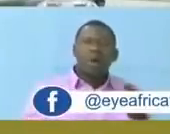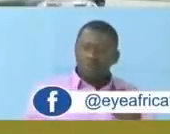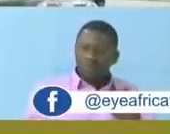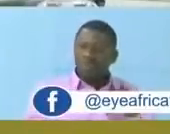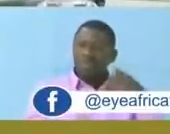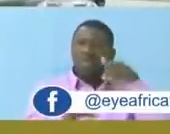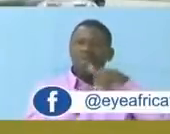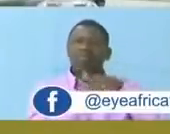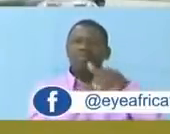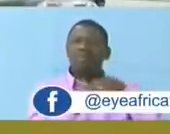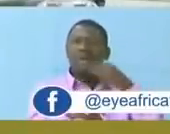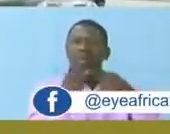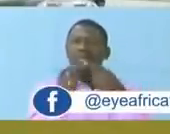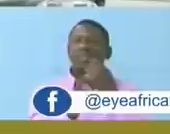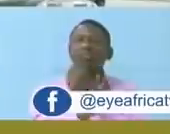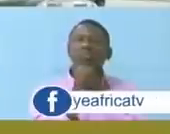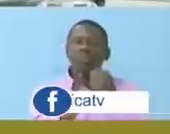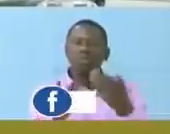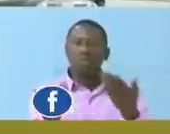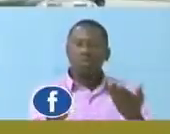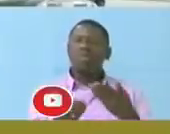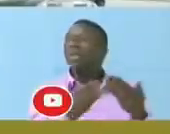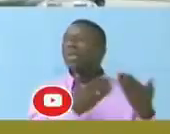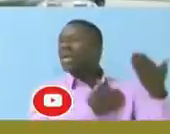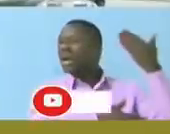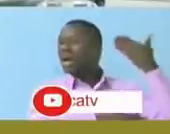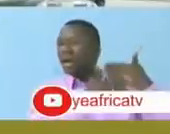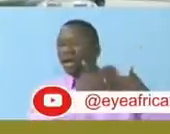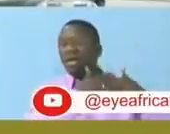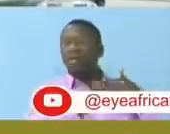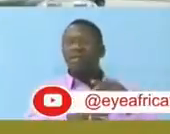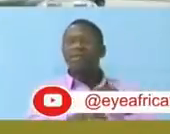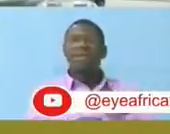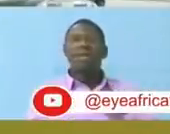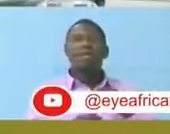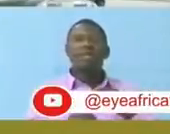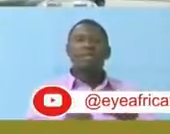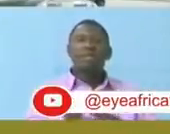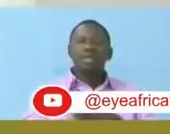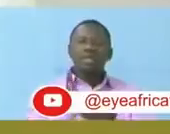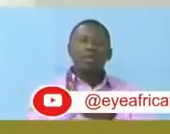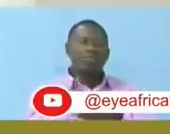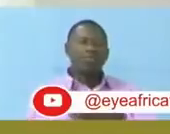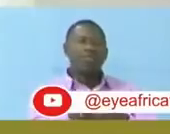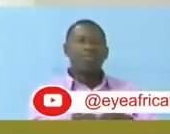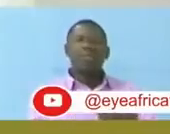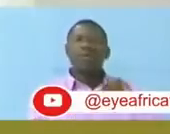I instructed the commander of the PIU then to